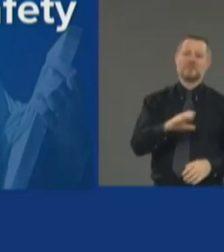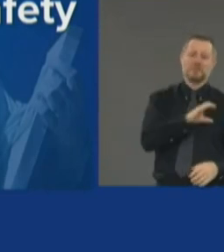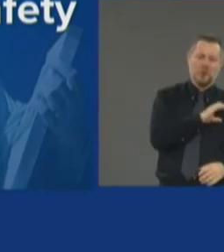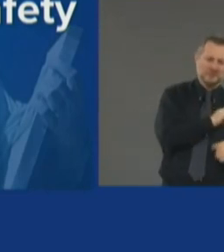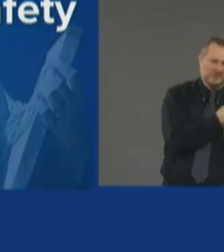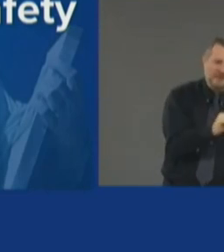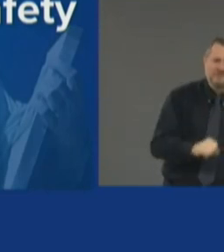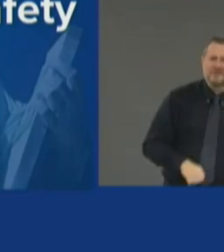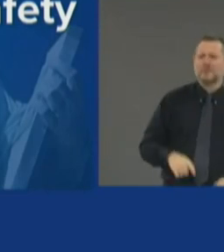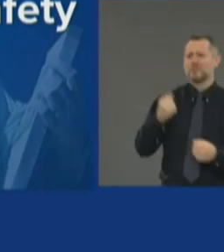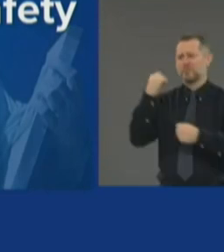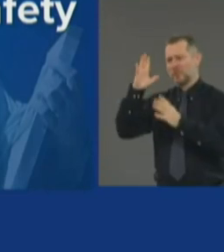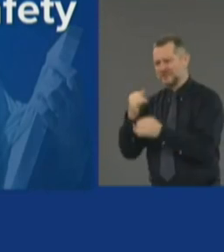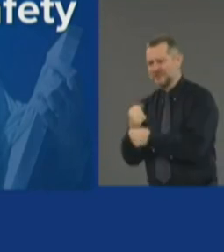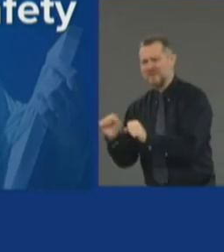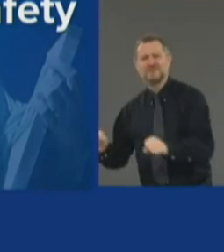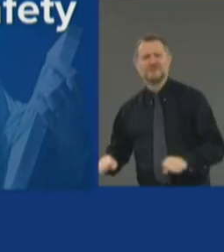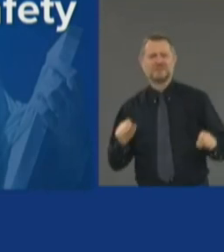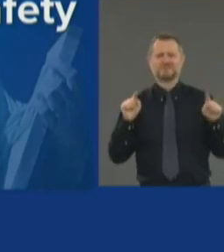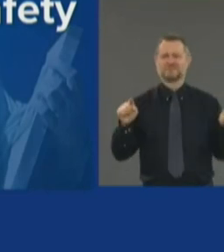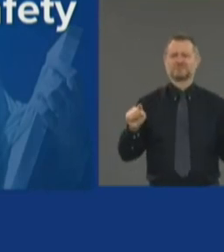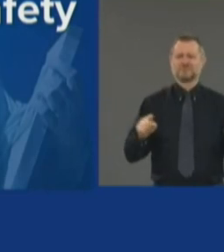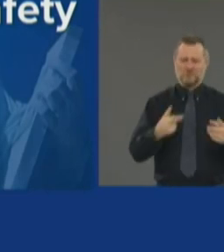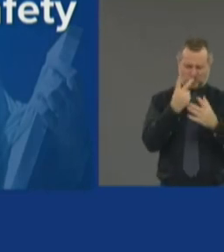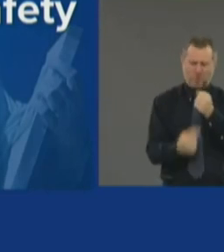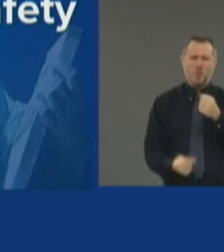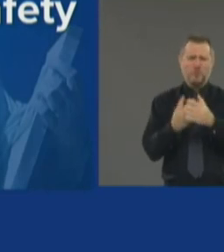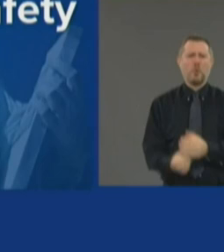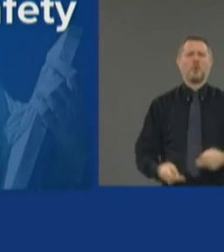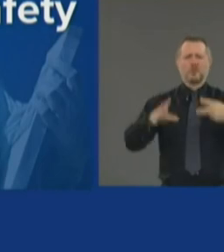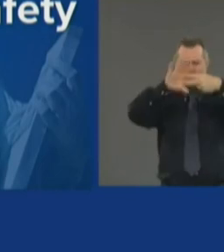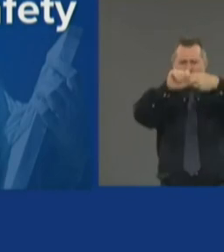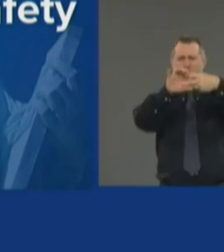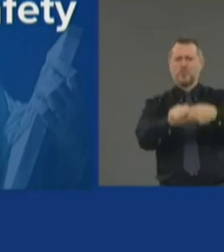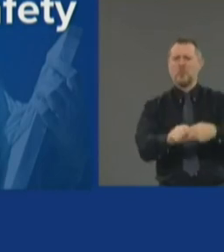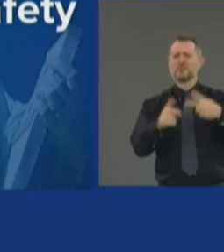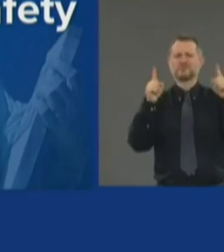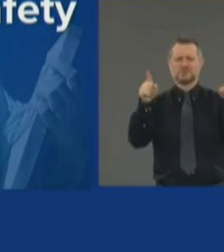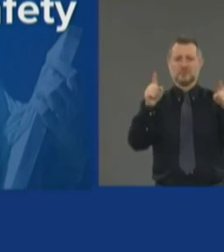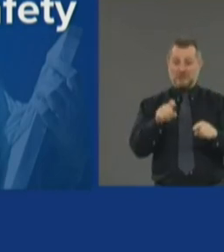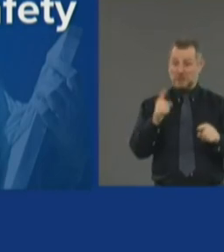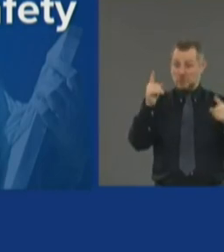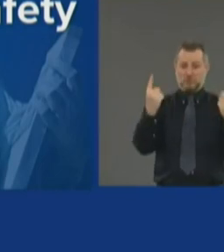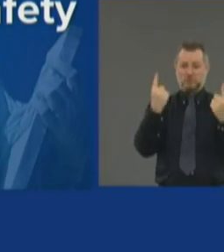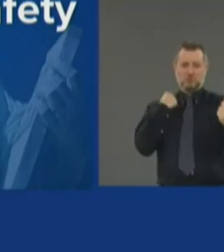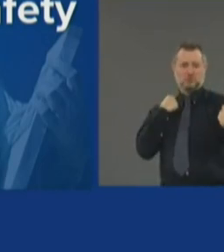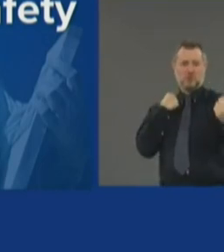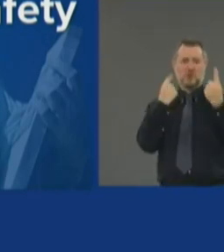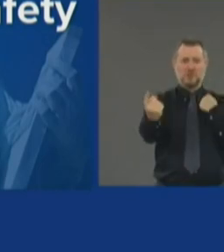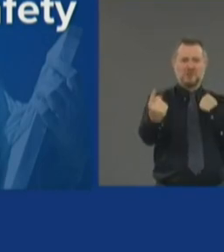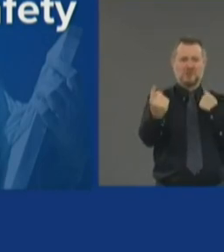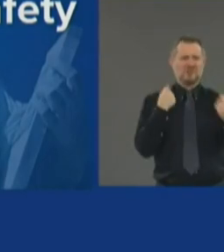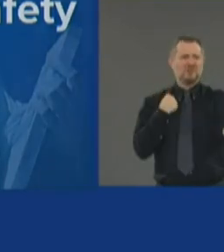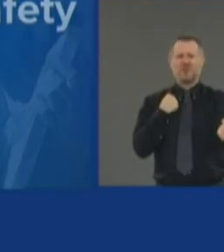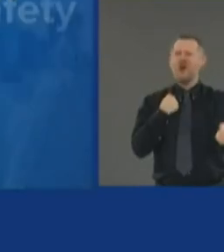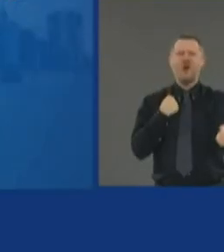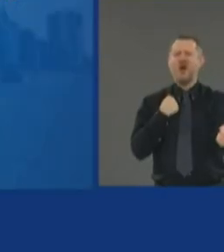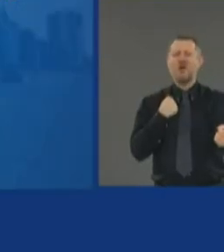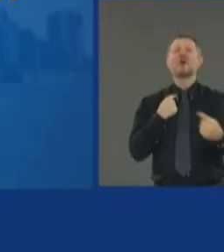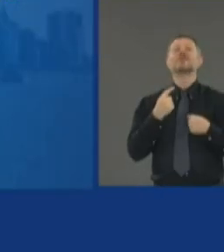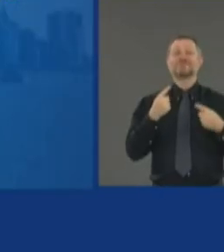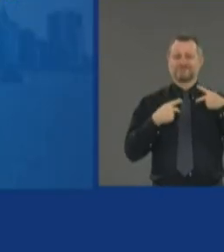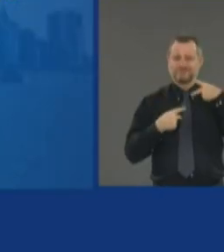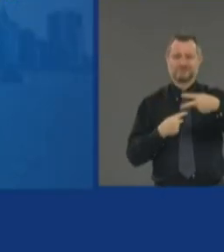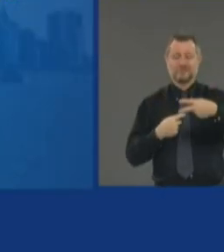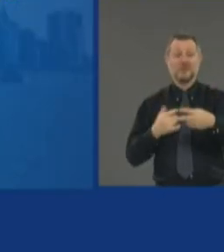protesters to be safe. These are false choices. We need both. Even in this hysterical